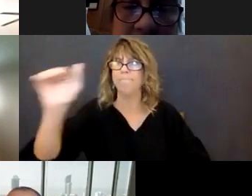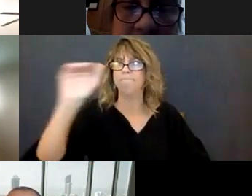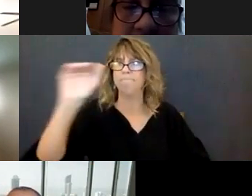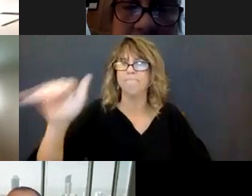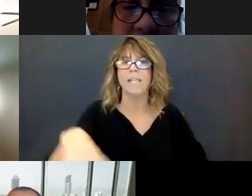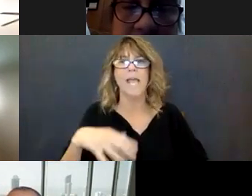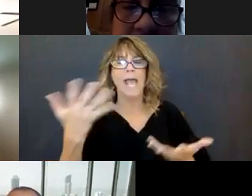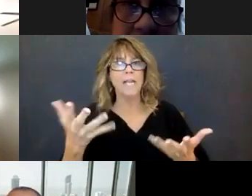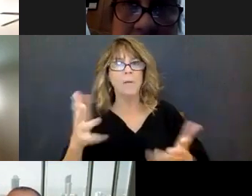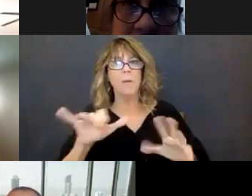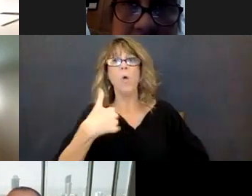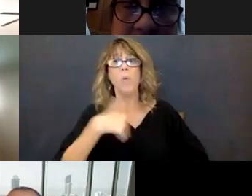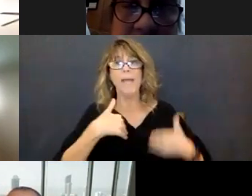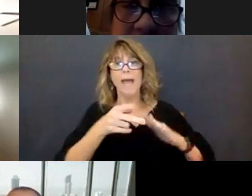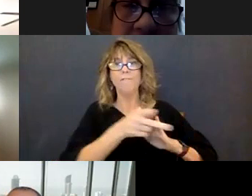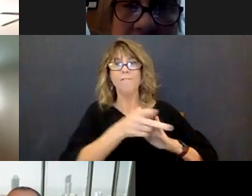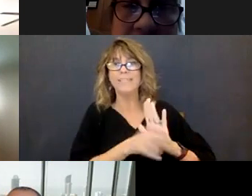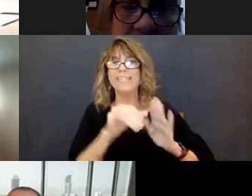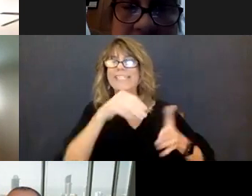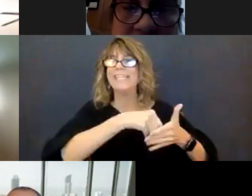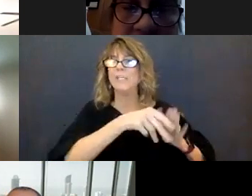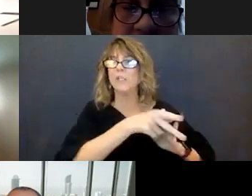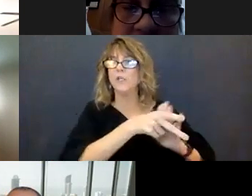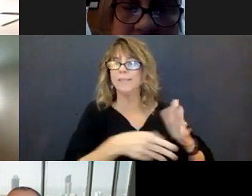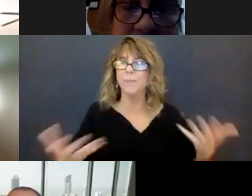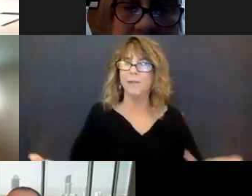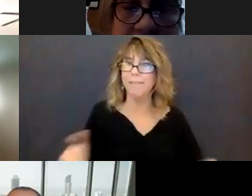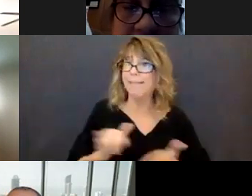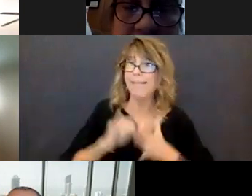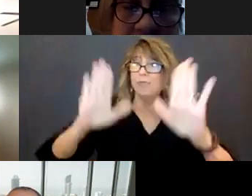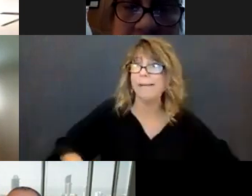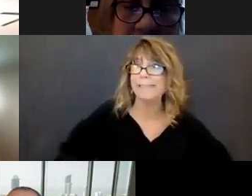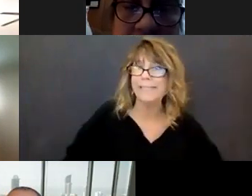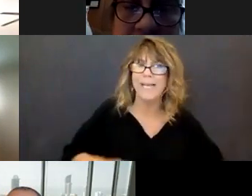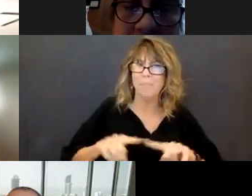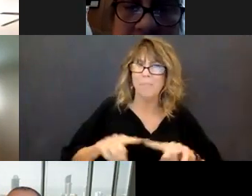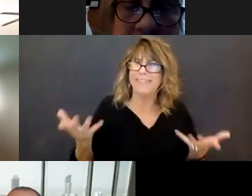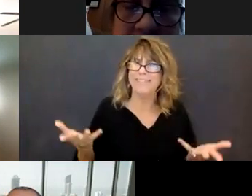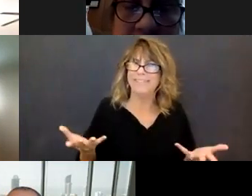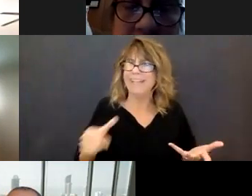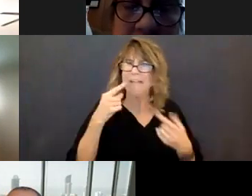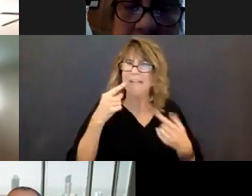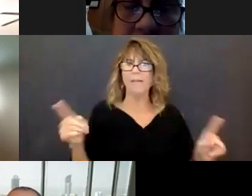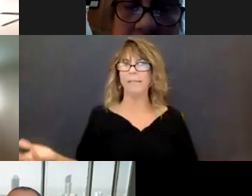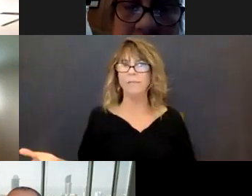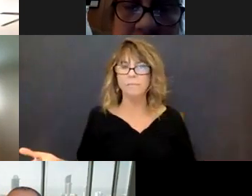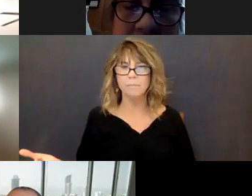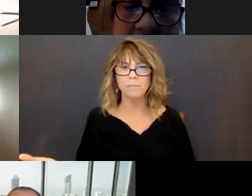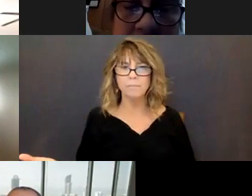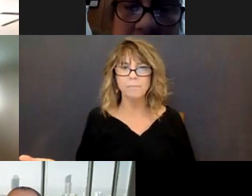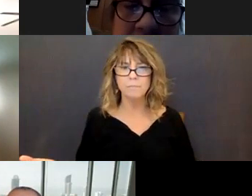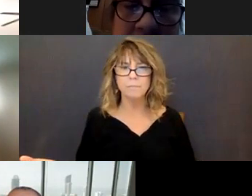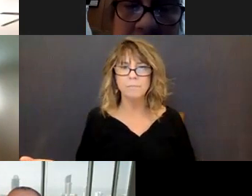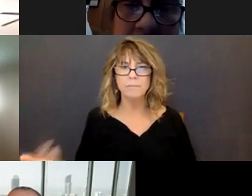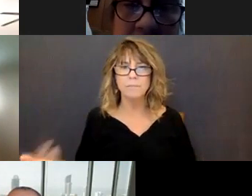that. It's an internal policy. Well, that's just great, but it's not effective. We need